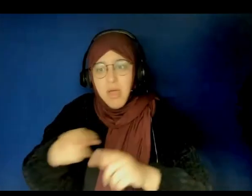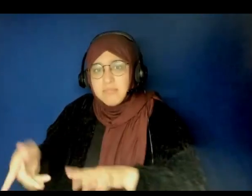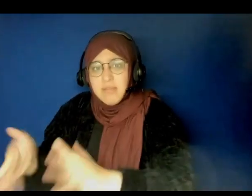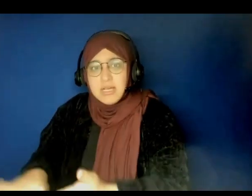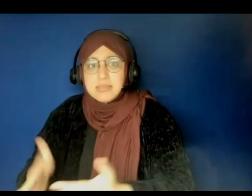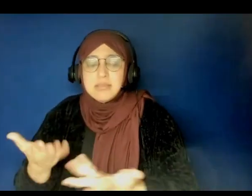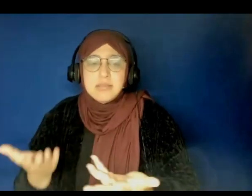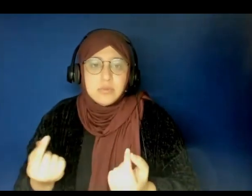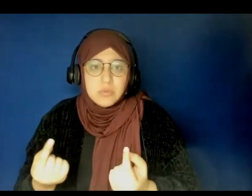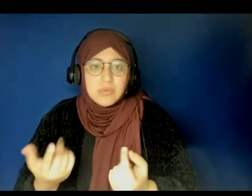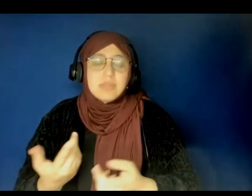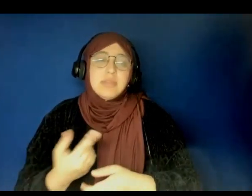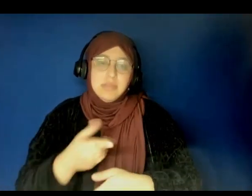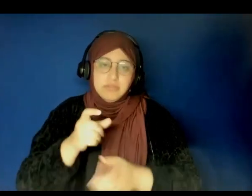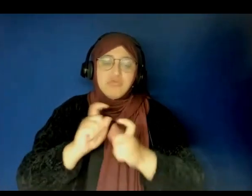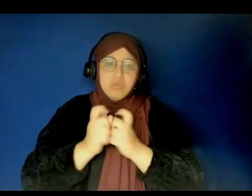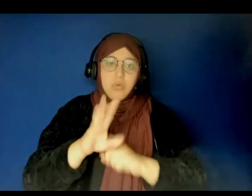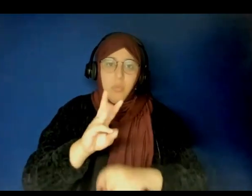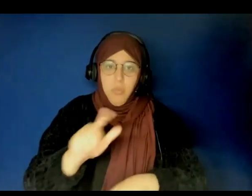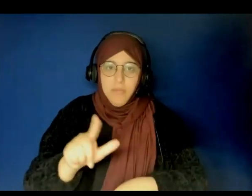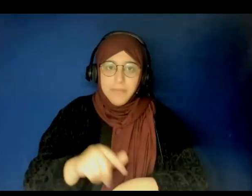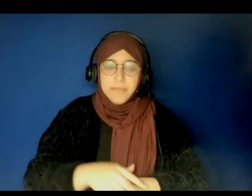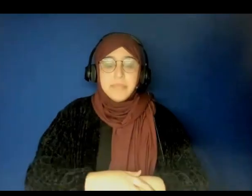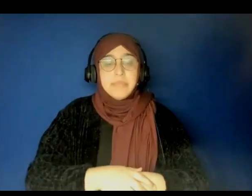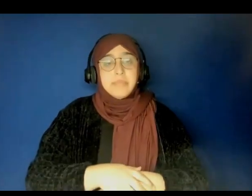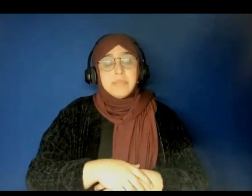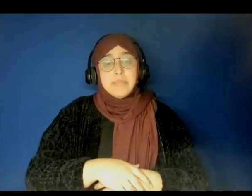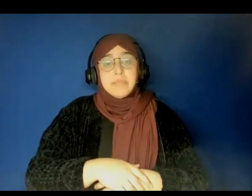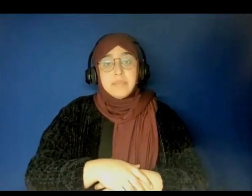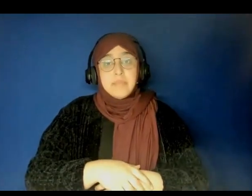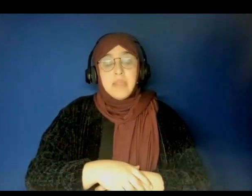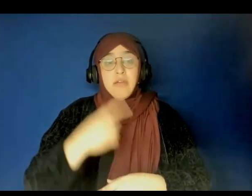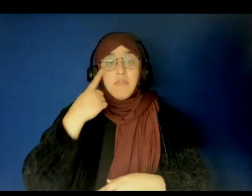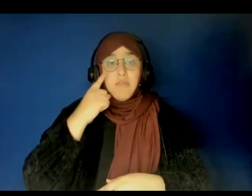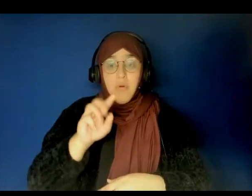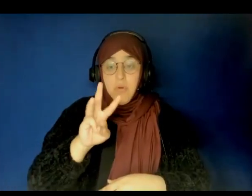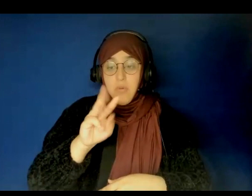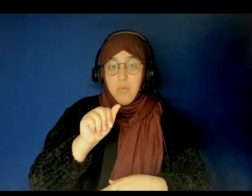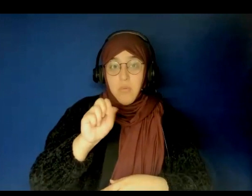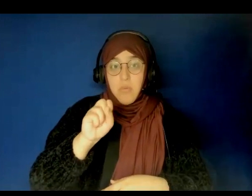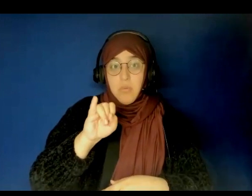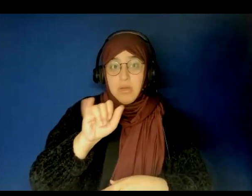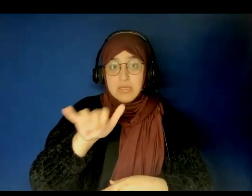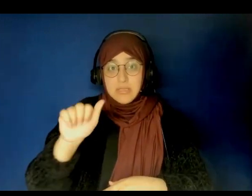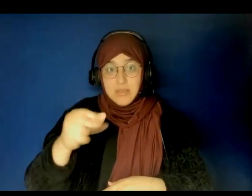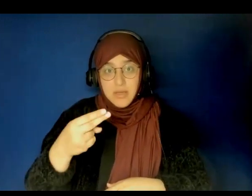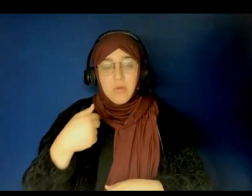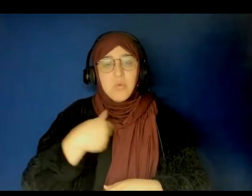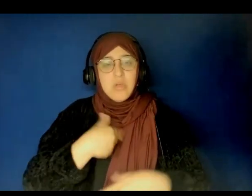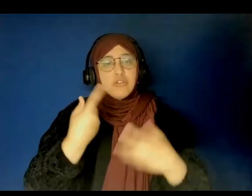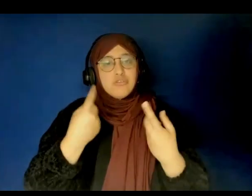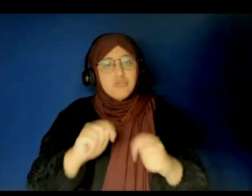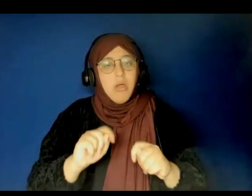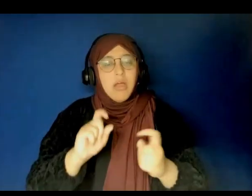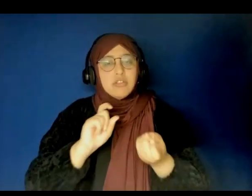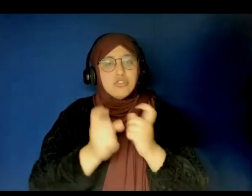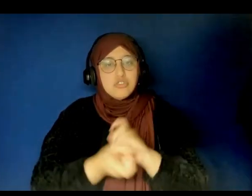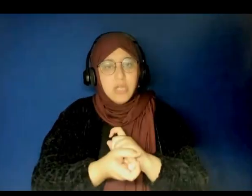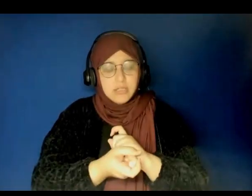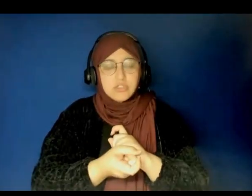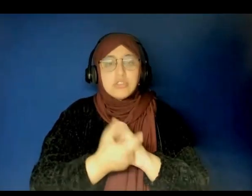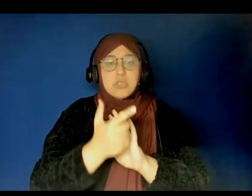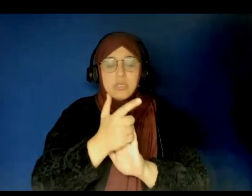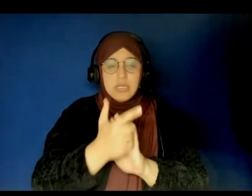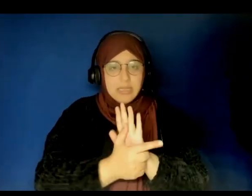to structure the legal language to be as accommodating to family